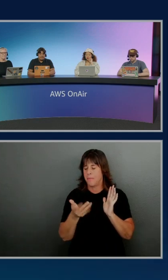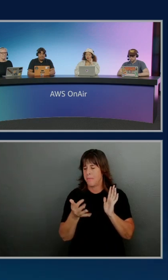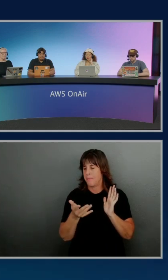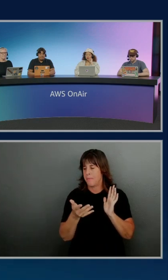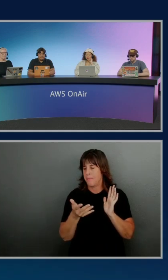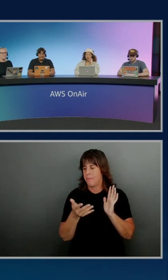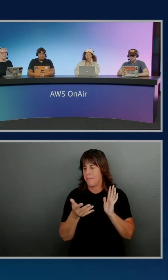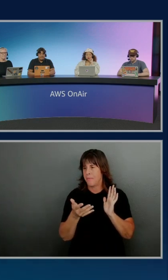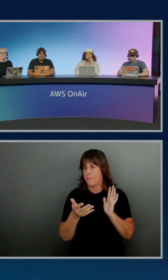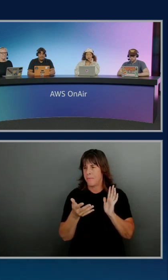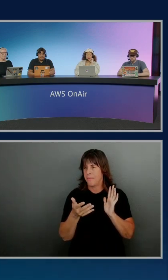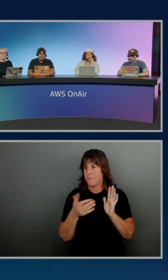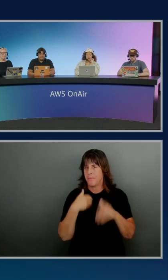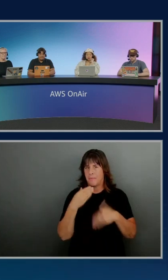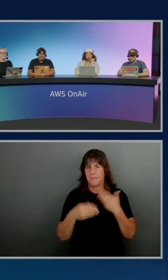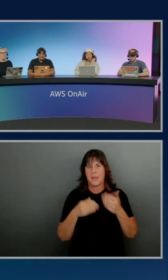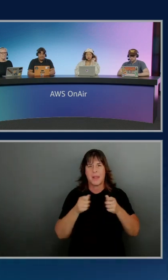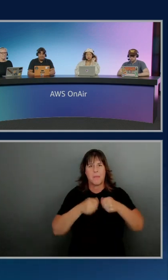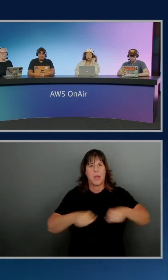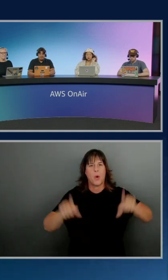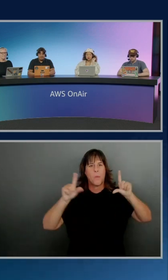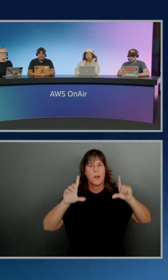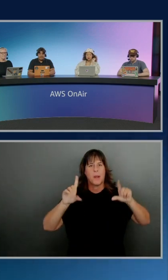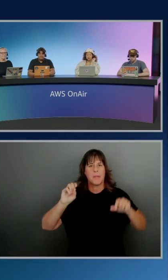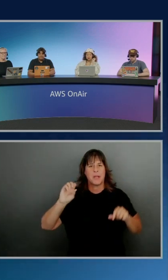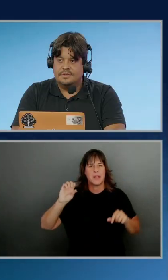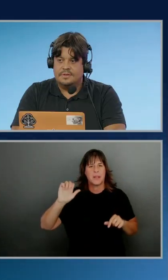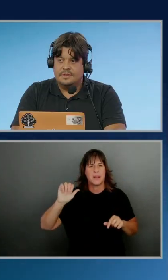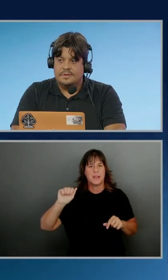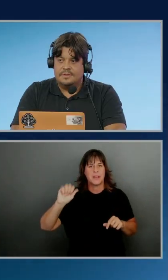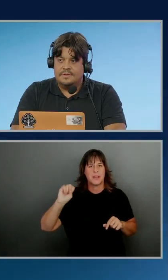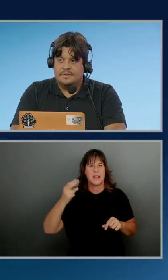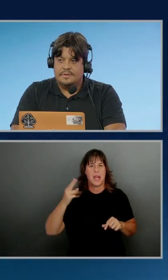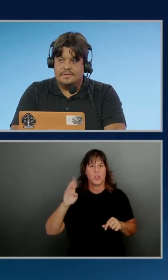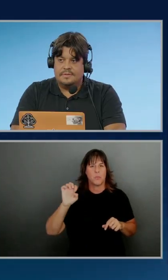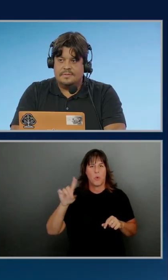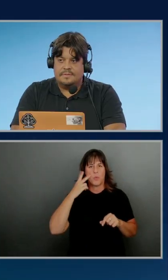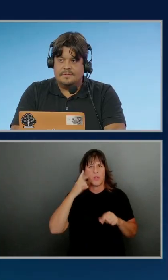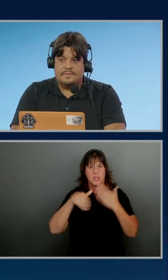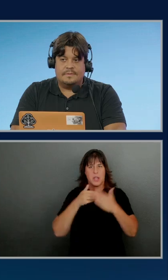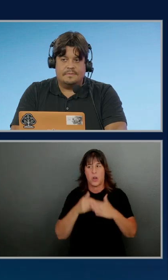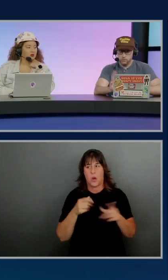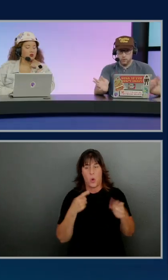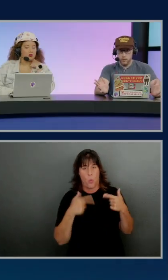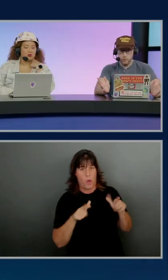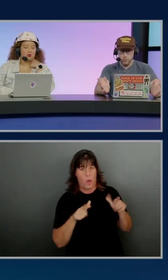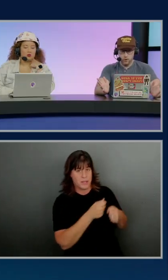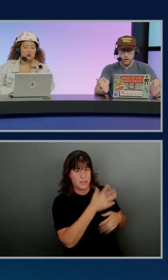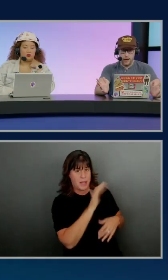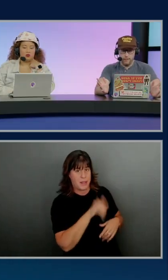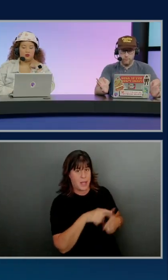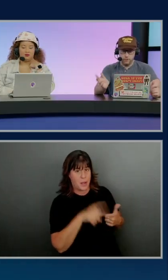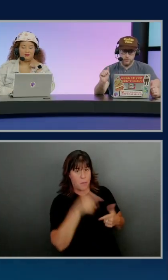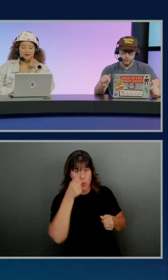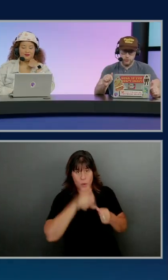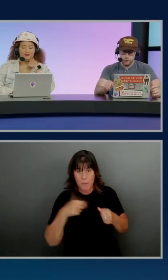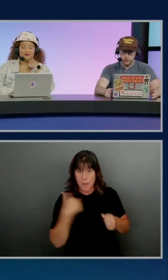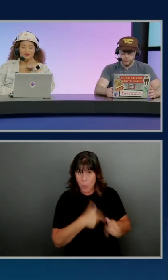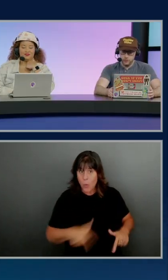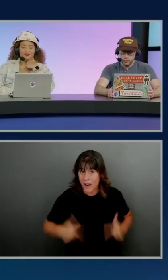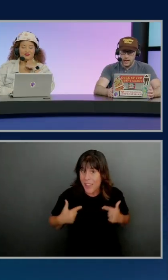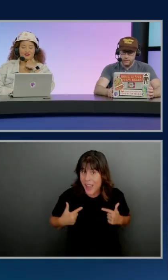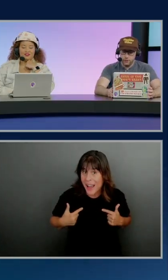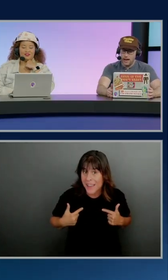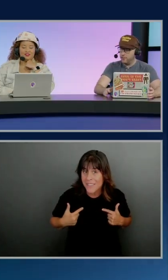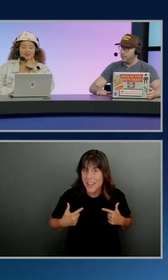trend. So let me open a dashboard here so we can see everything together. As Marcos gets this set up, remember, we're live. Please put your